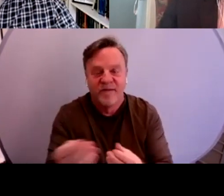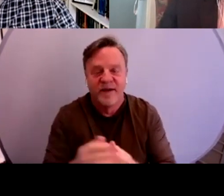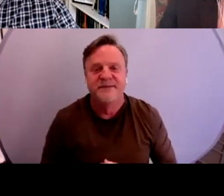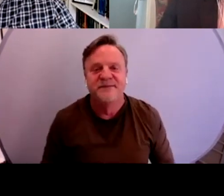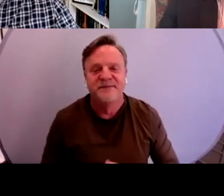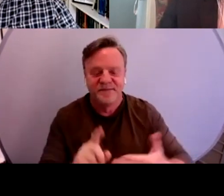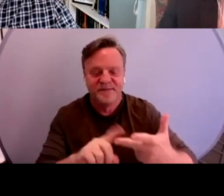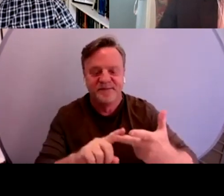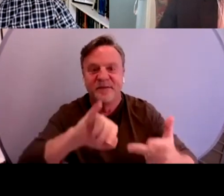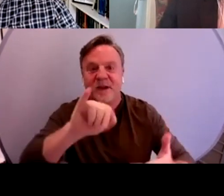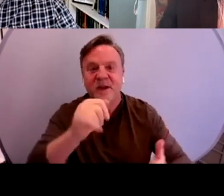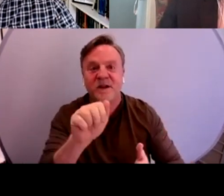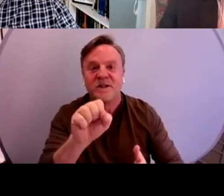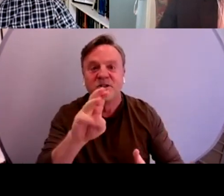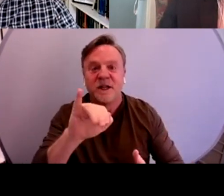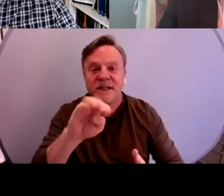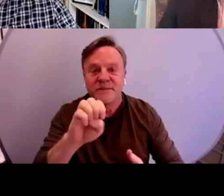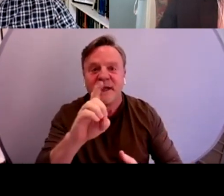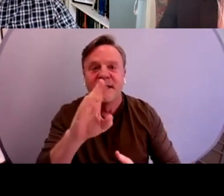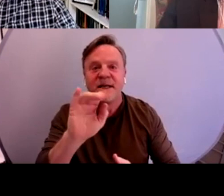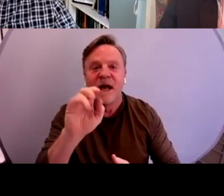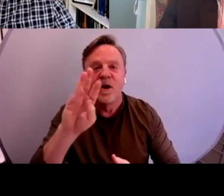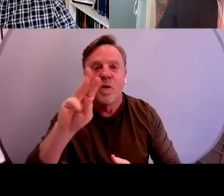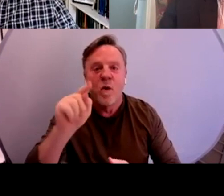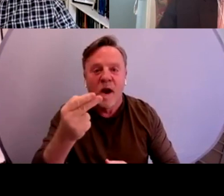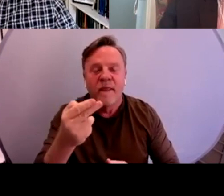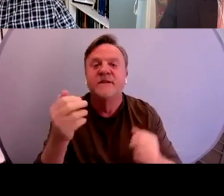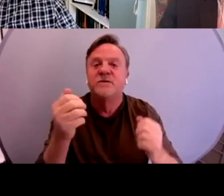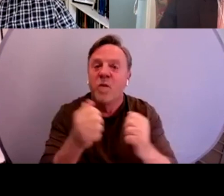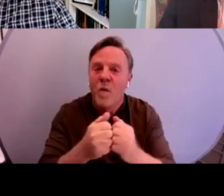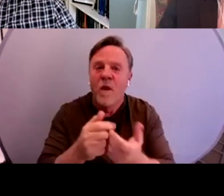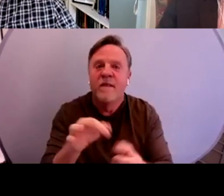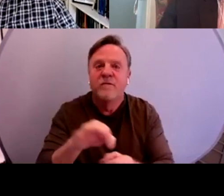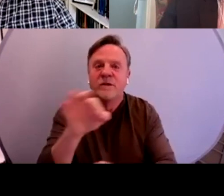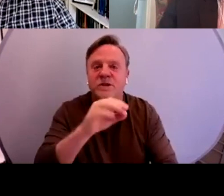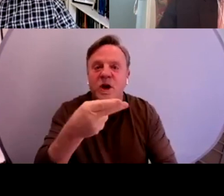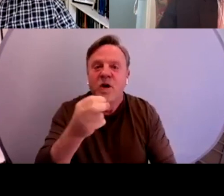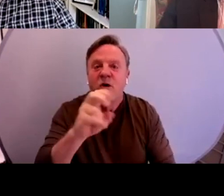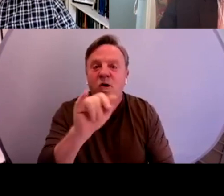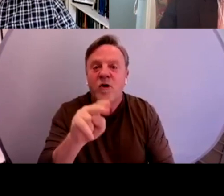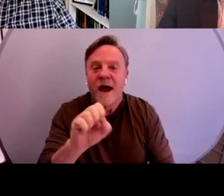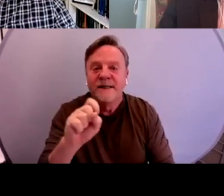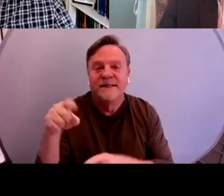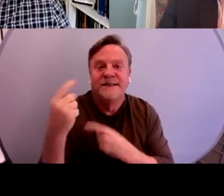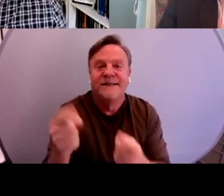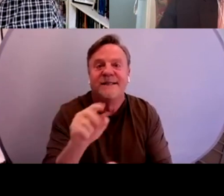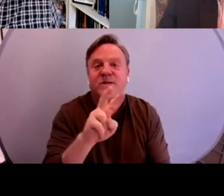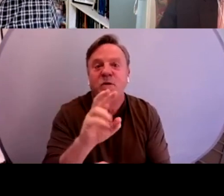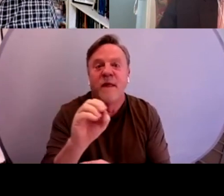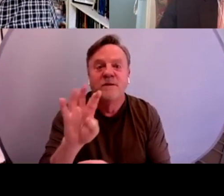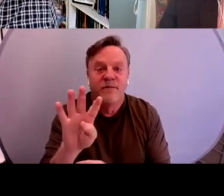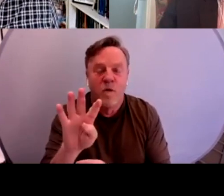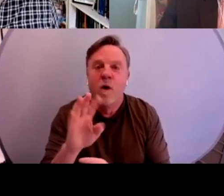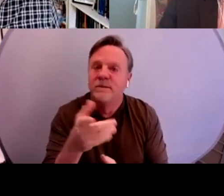Jasmine Duckworth has been serving with Christian Horizons since 2004 and has been disabled herself